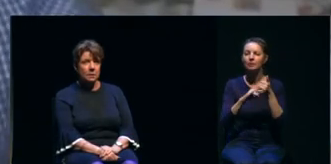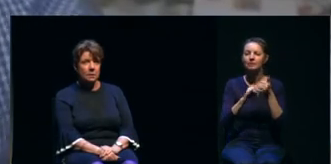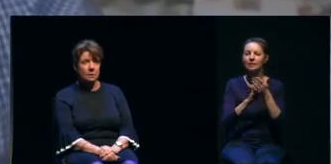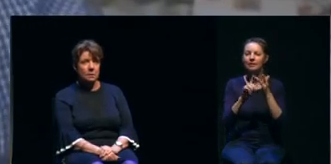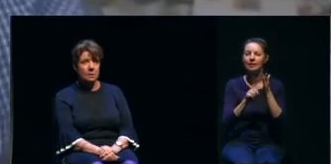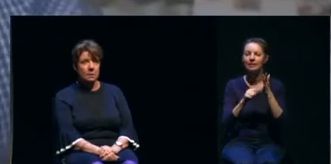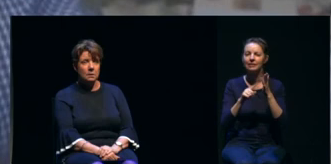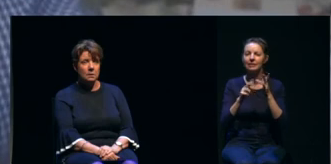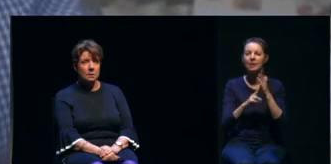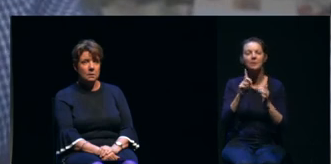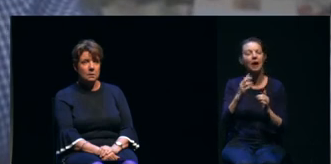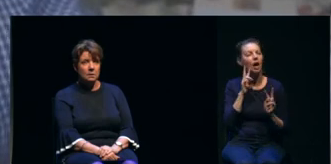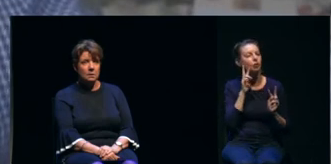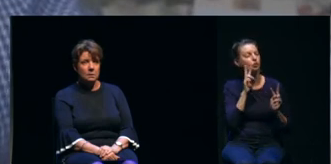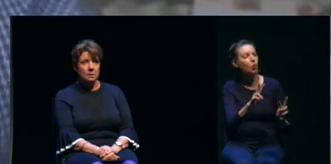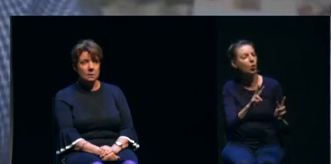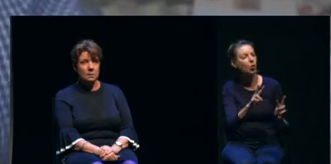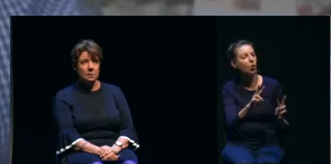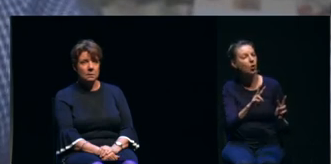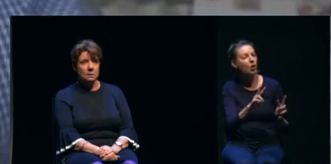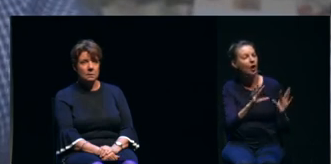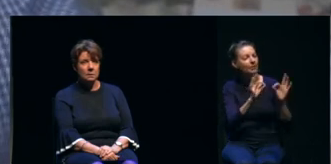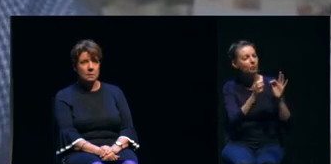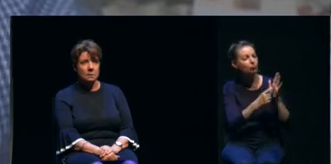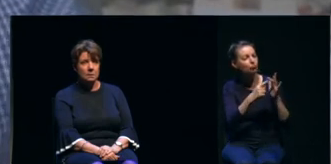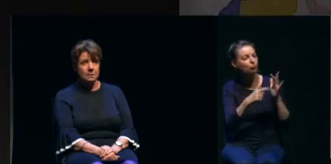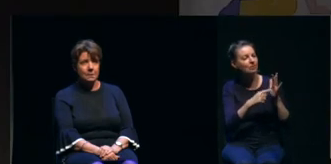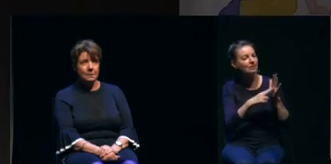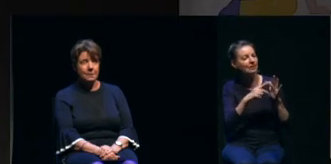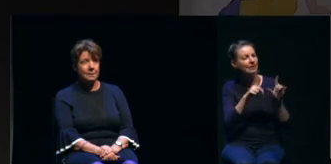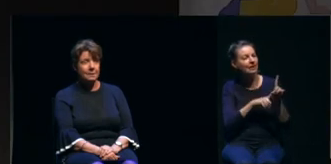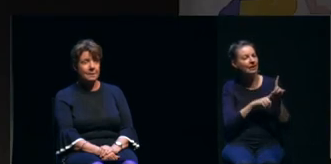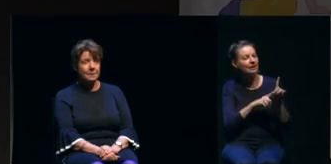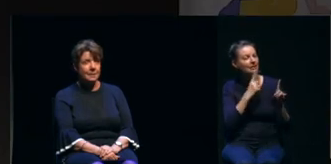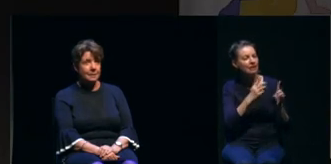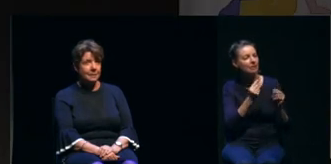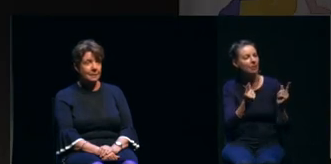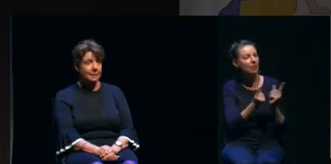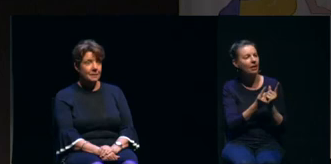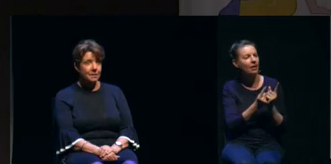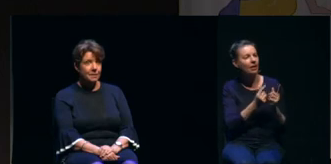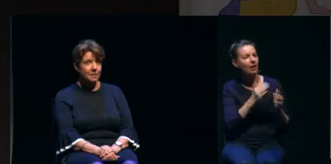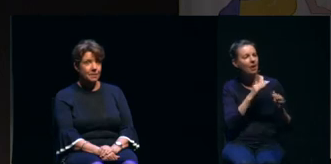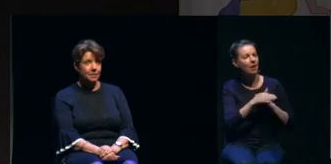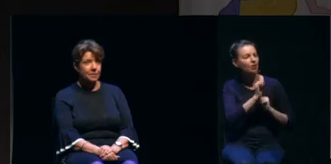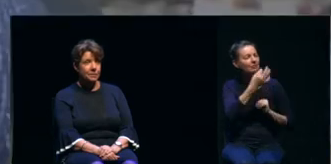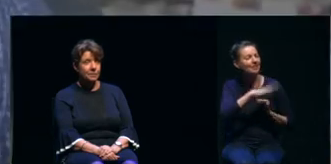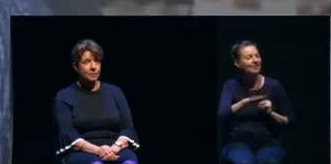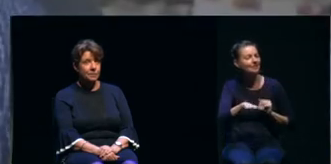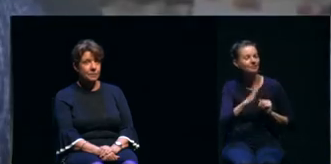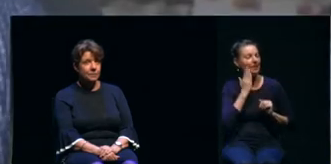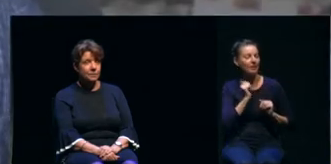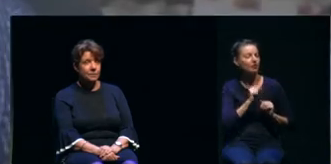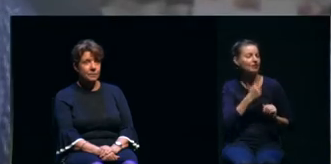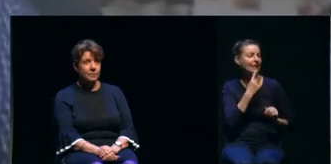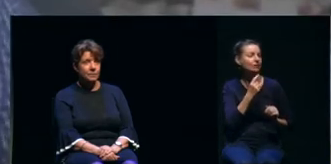kids the most adorable mistake you'll ever see at the MTV Awards. And she was like, I'm sorry. But I thought about that. But, you know,